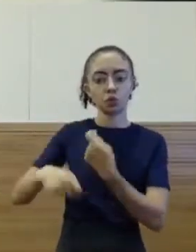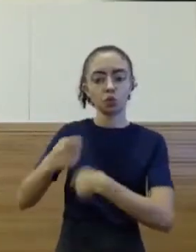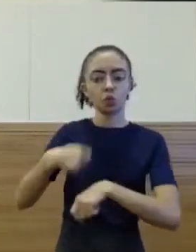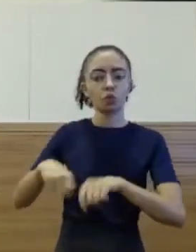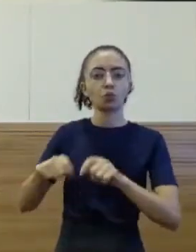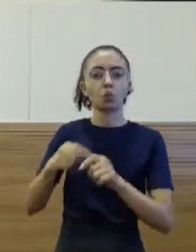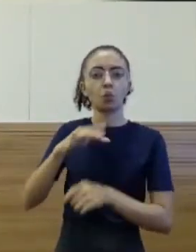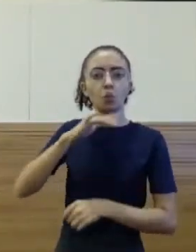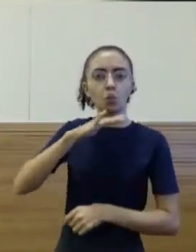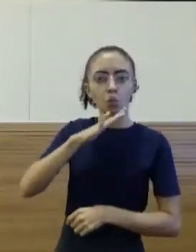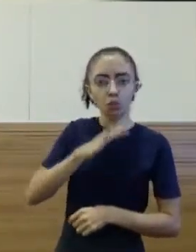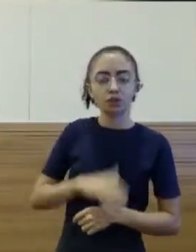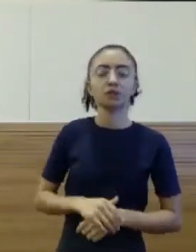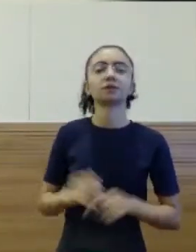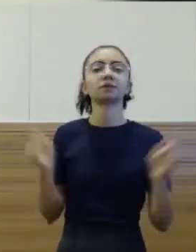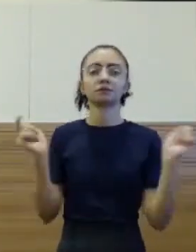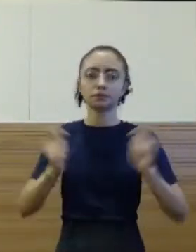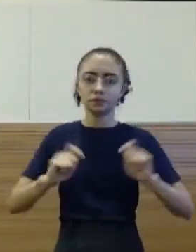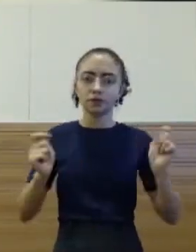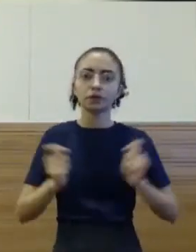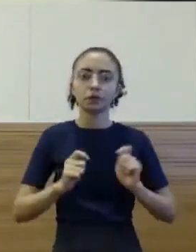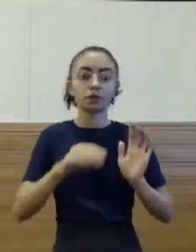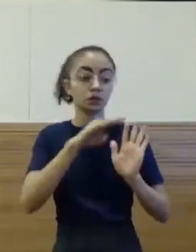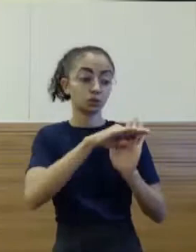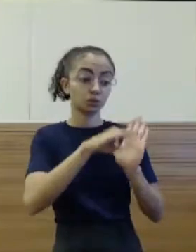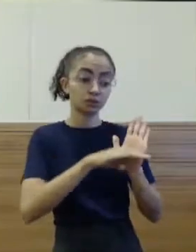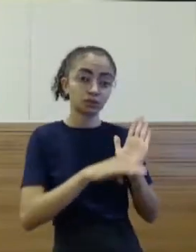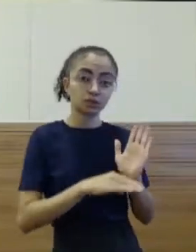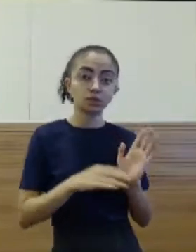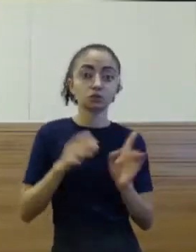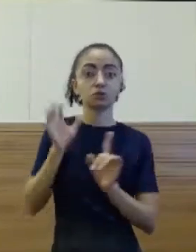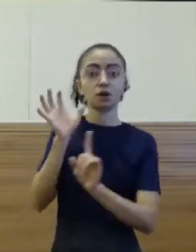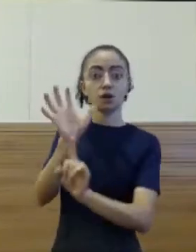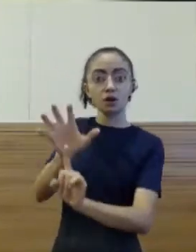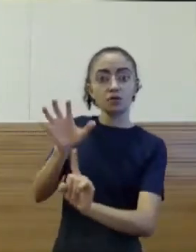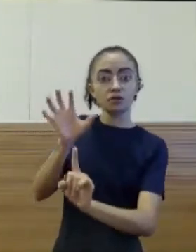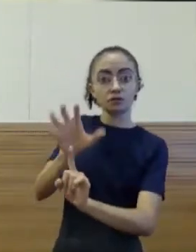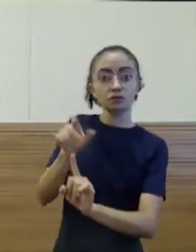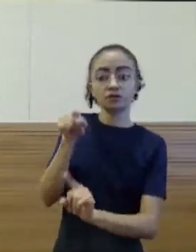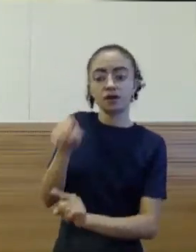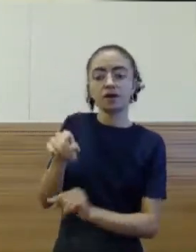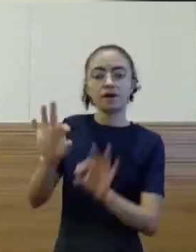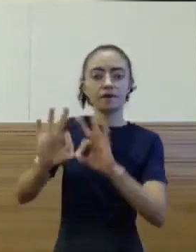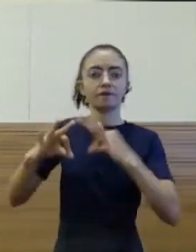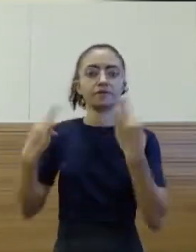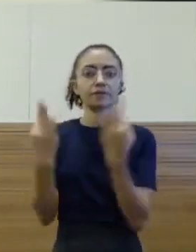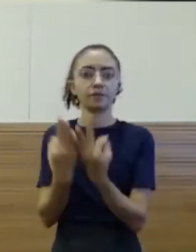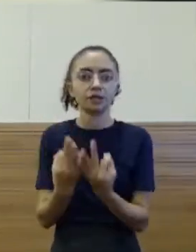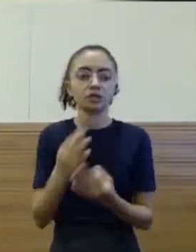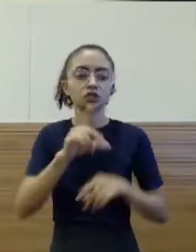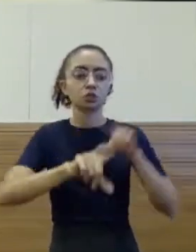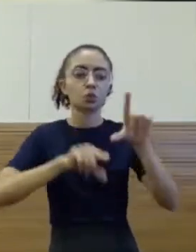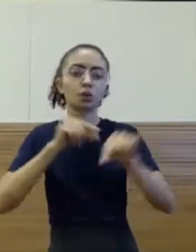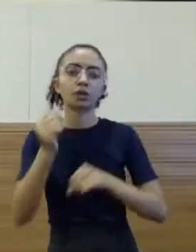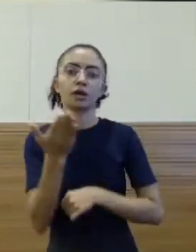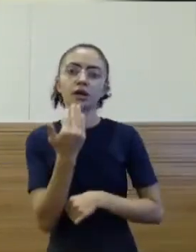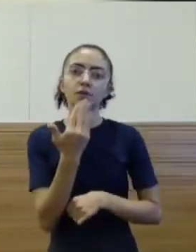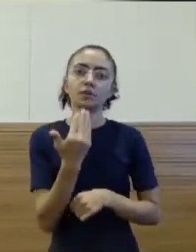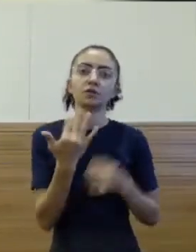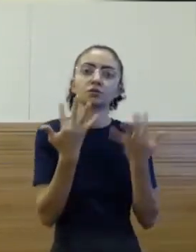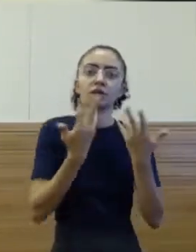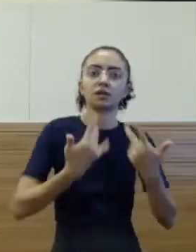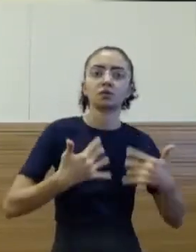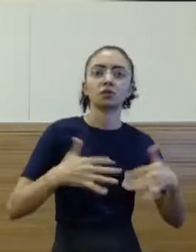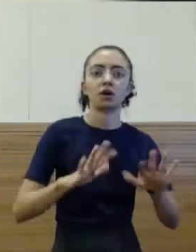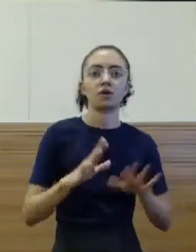unfavorable socioeconomic study concept, it was possible to notice that the families prioritized in natura and